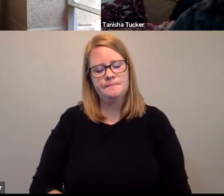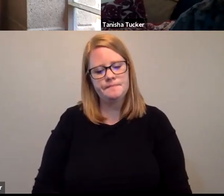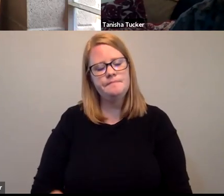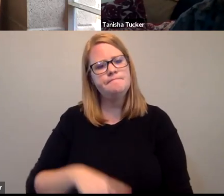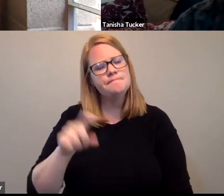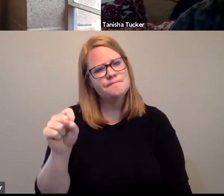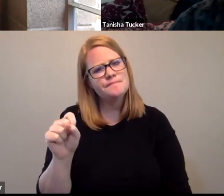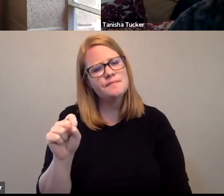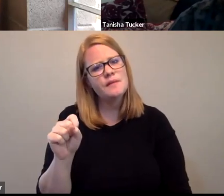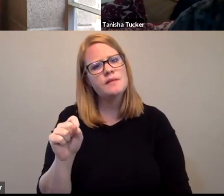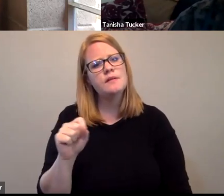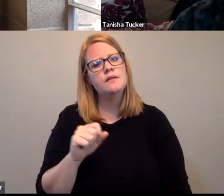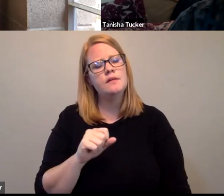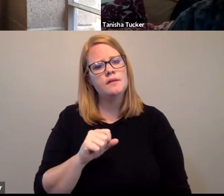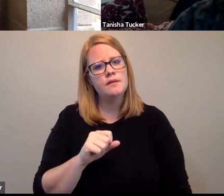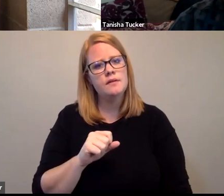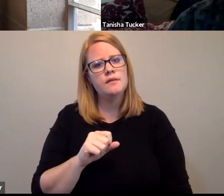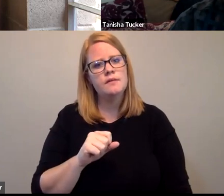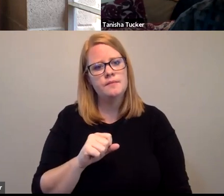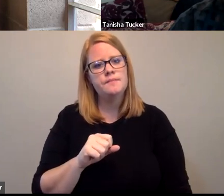was a sort of a revolving